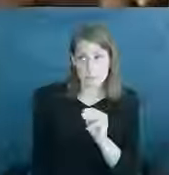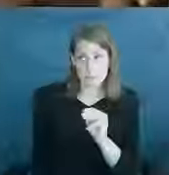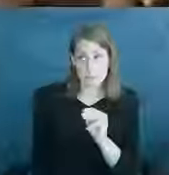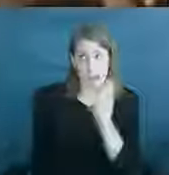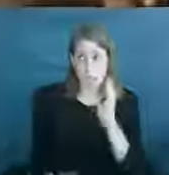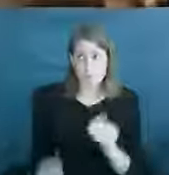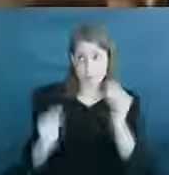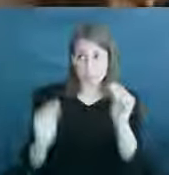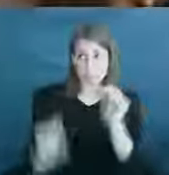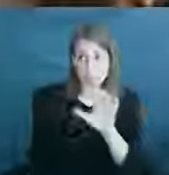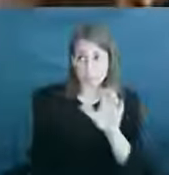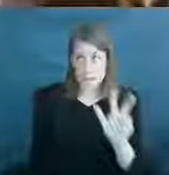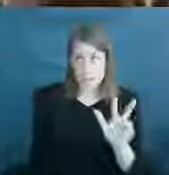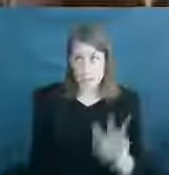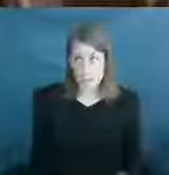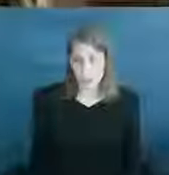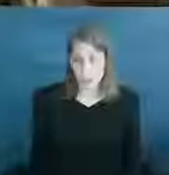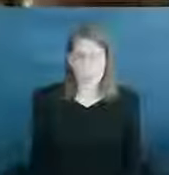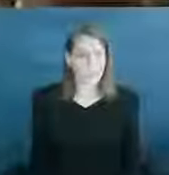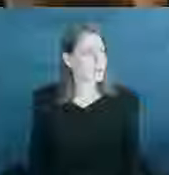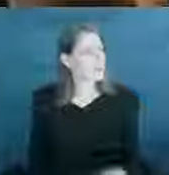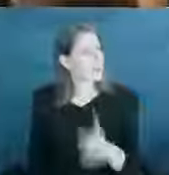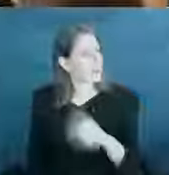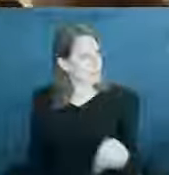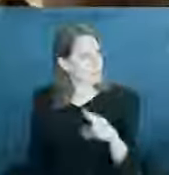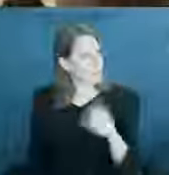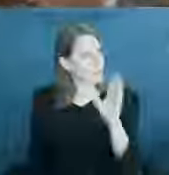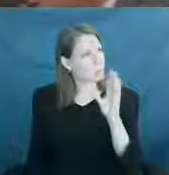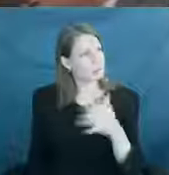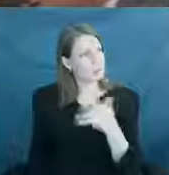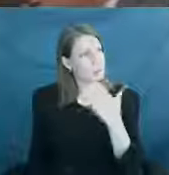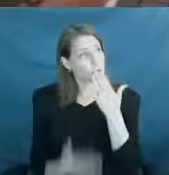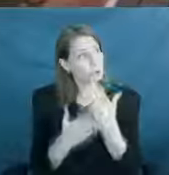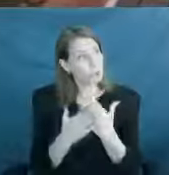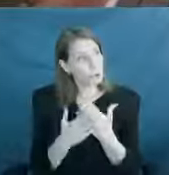if you choose to do that I consider that dangerous. I might even go straight to a C3.